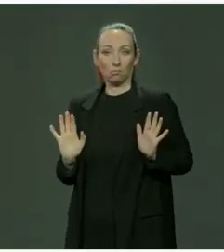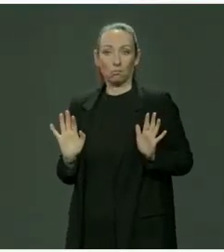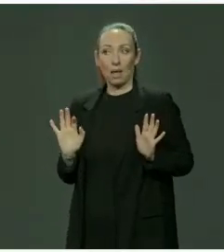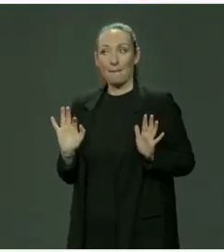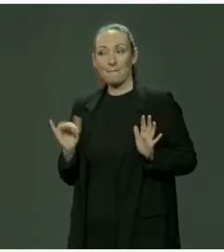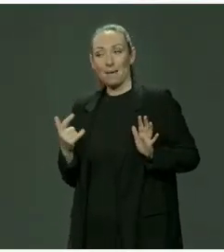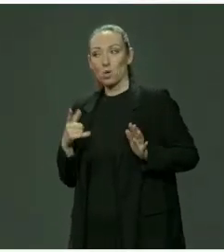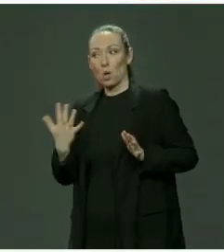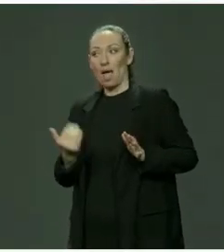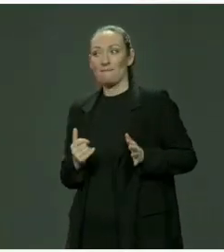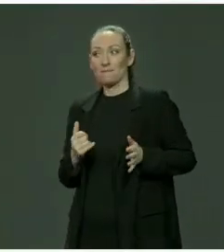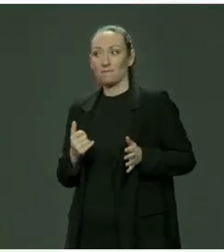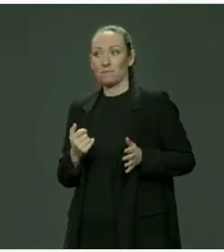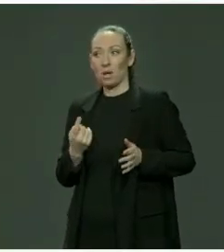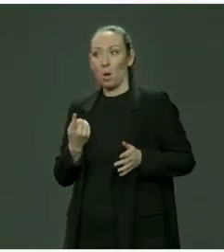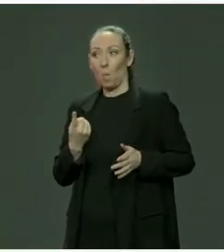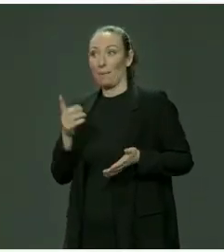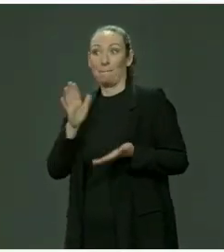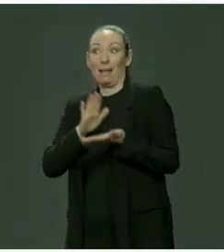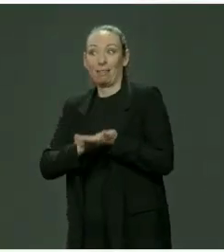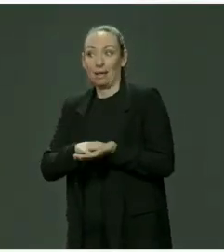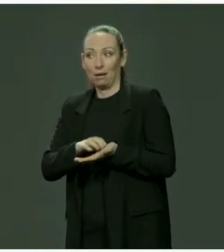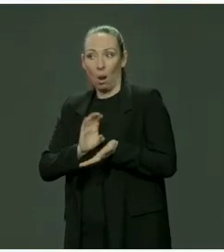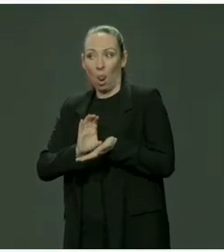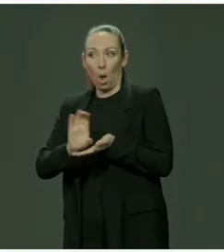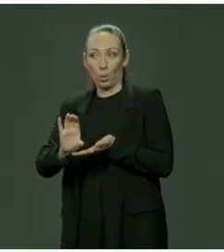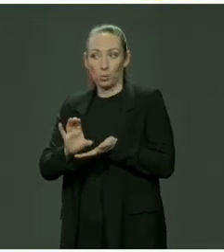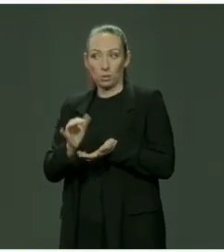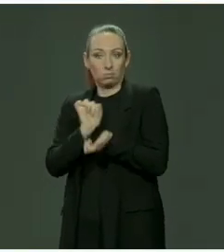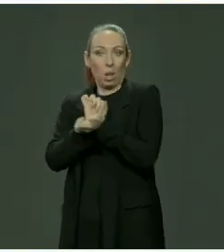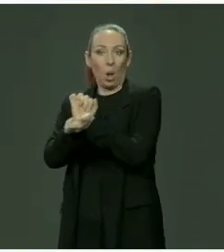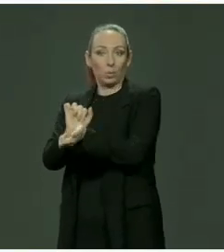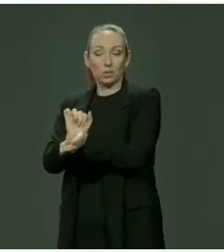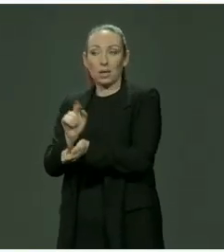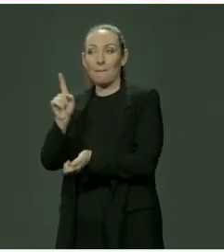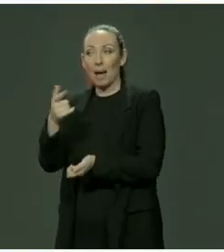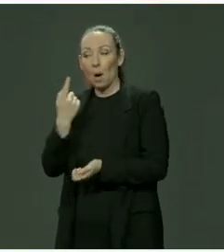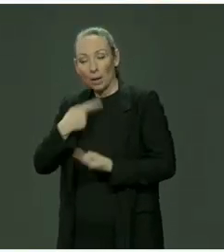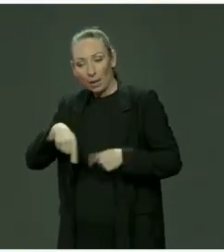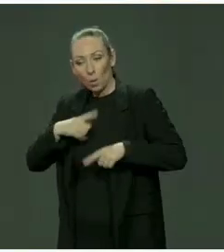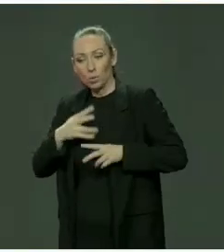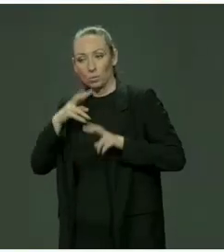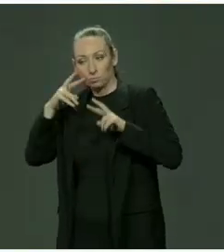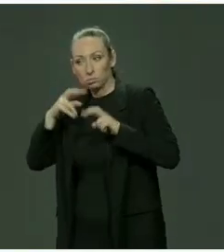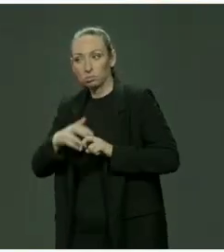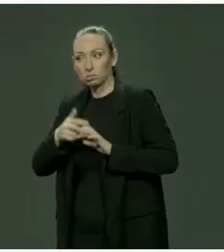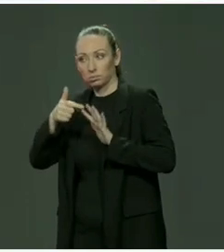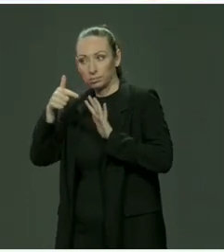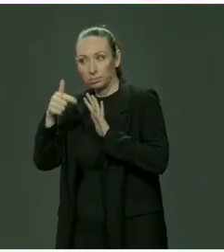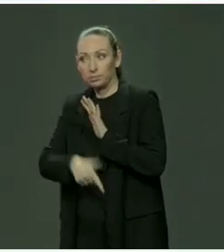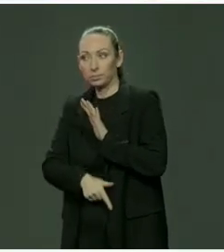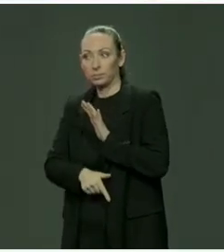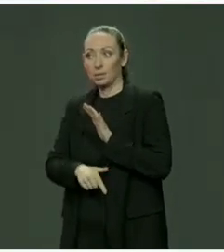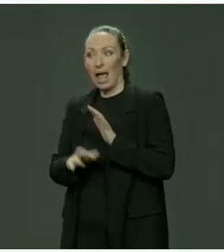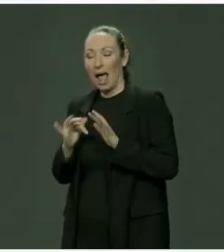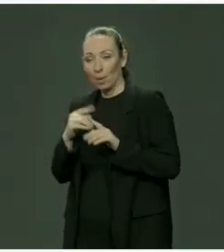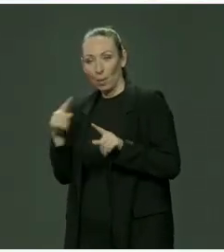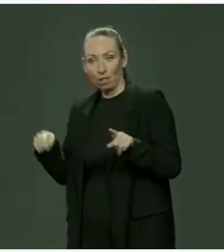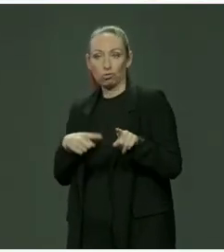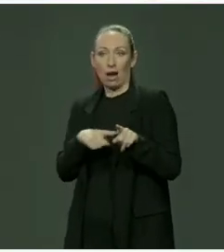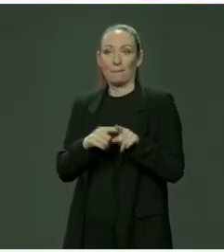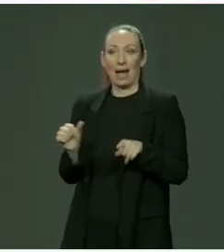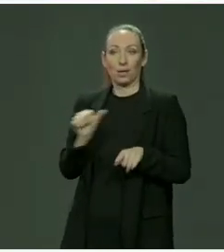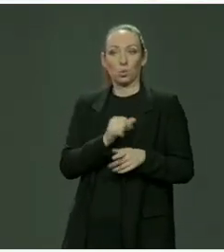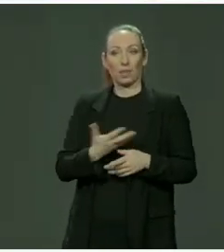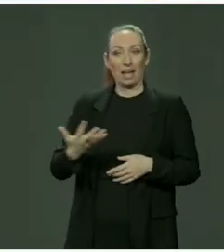but 100 loans, we will do an in-depth granular audit, and we will track back to look at income. Did that match the income that